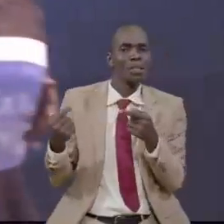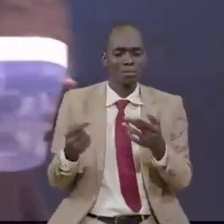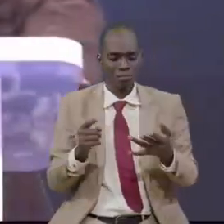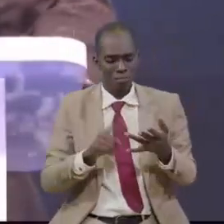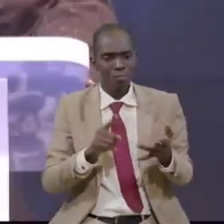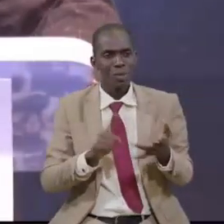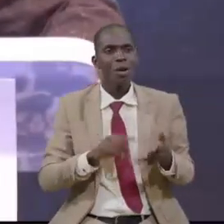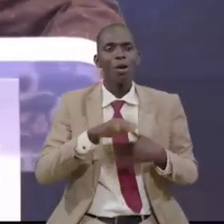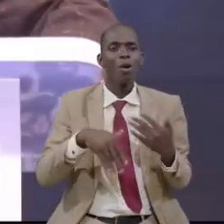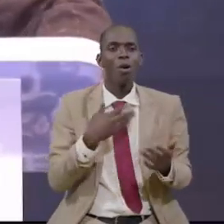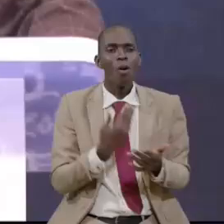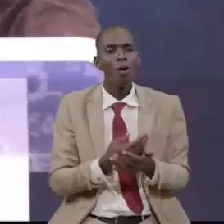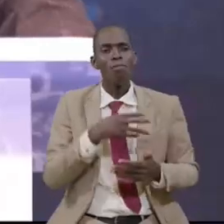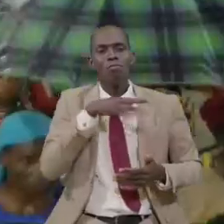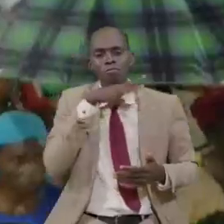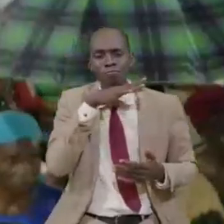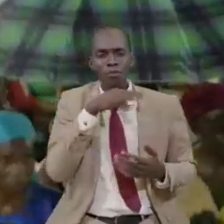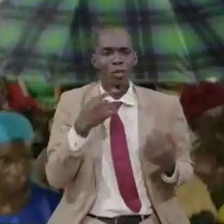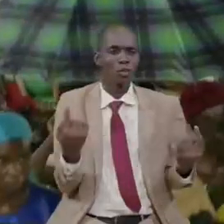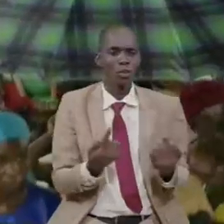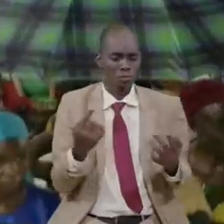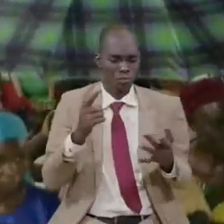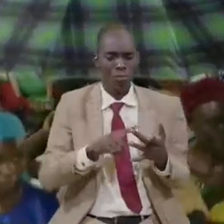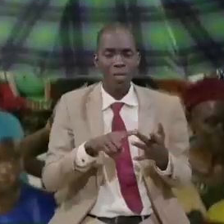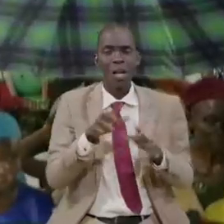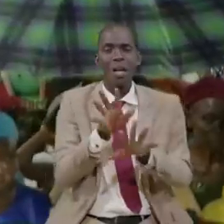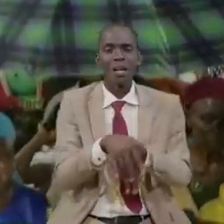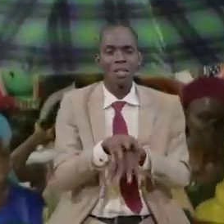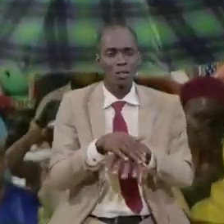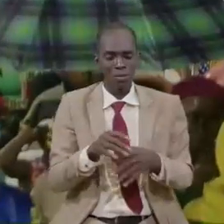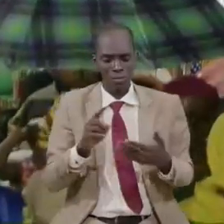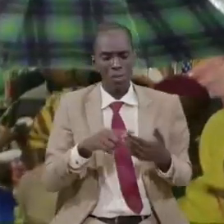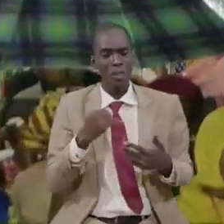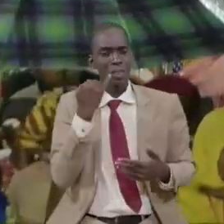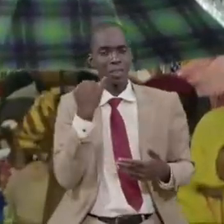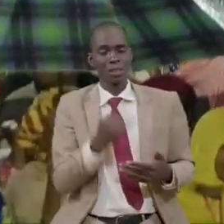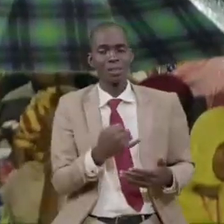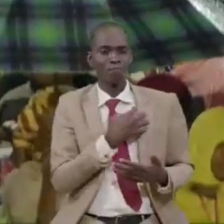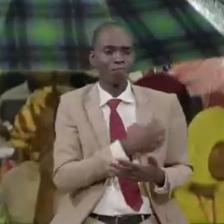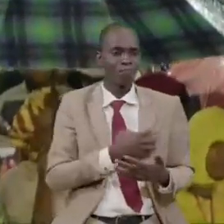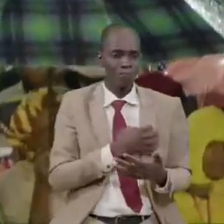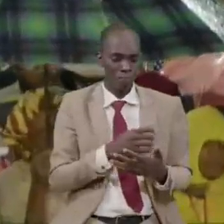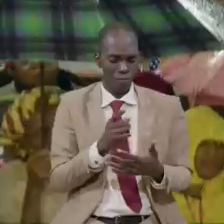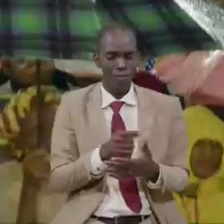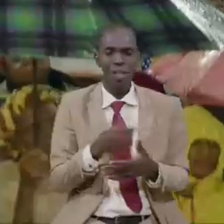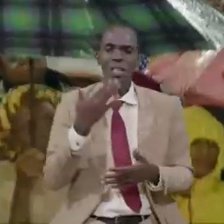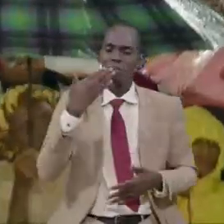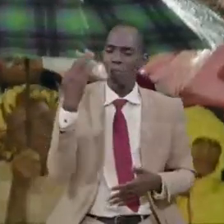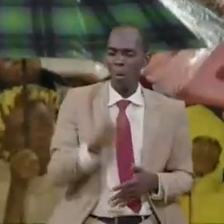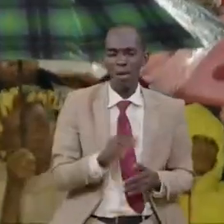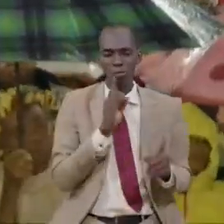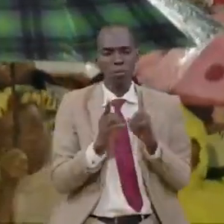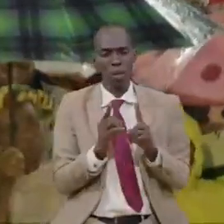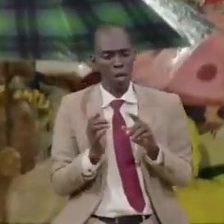Envy and all evil speakers I lay them aside